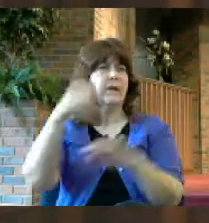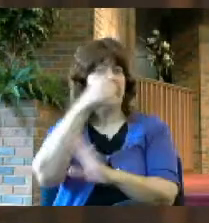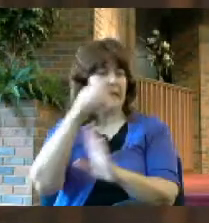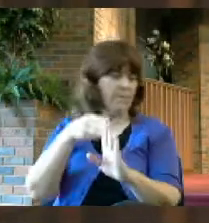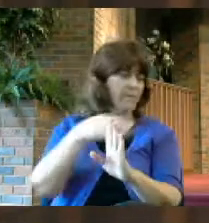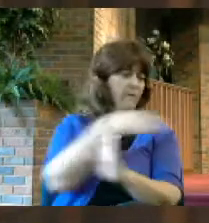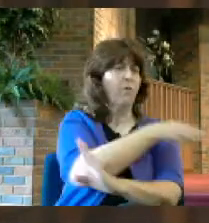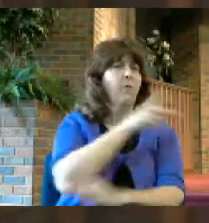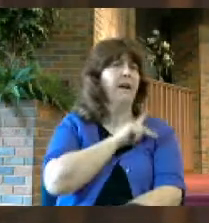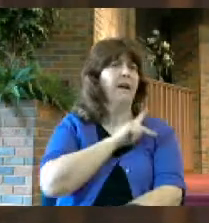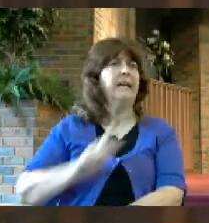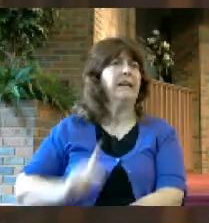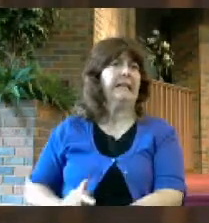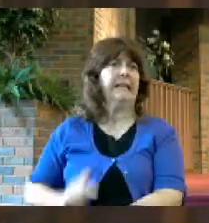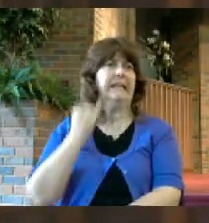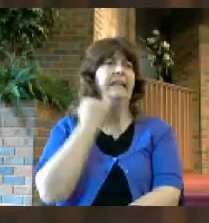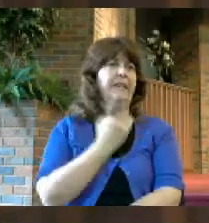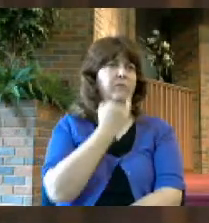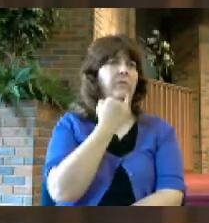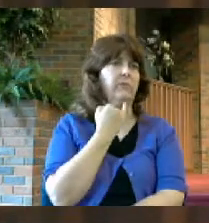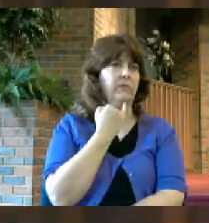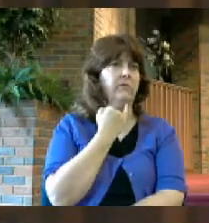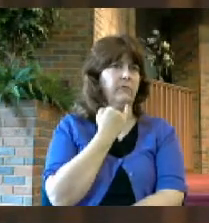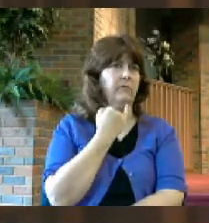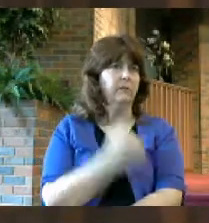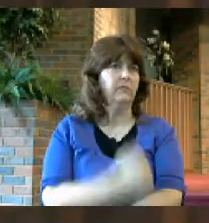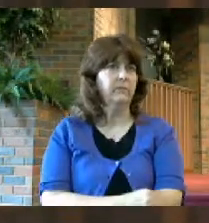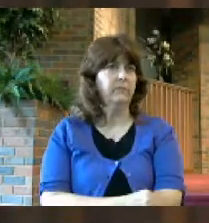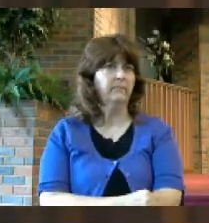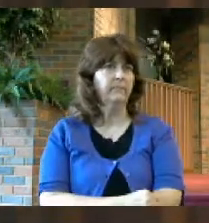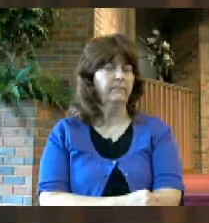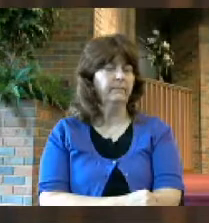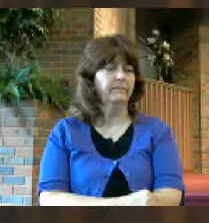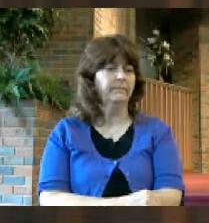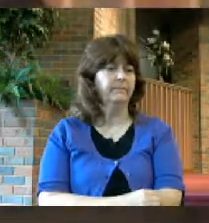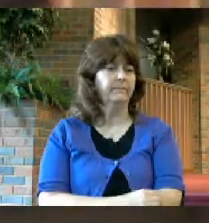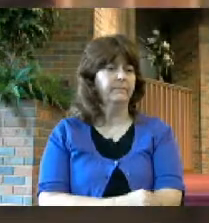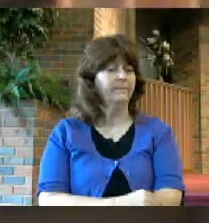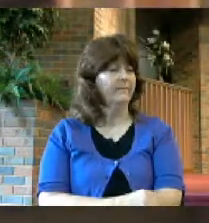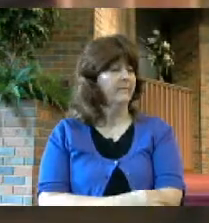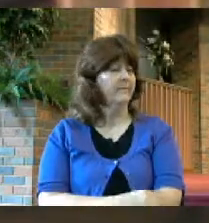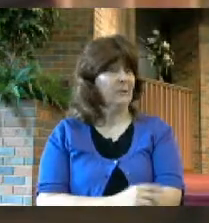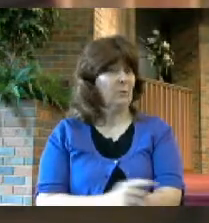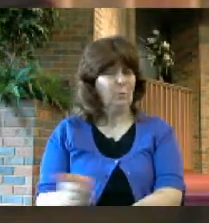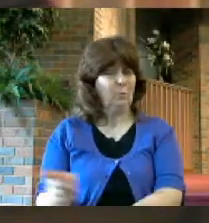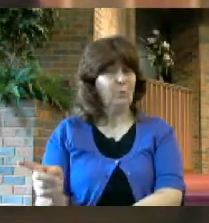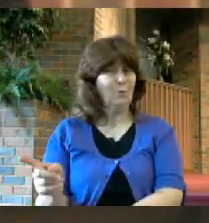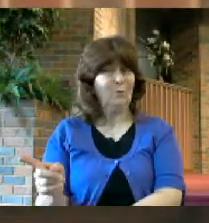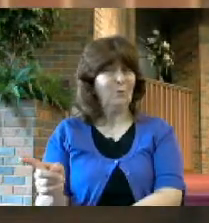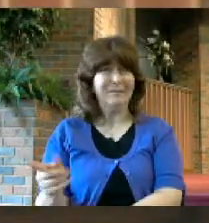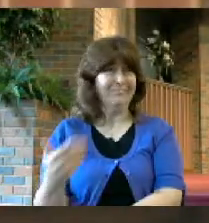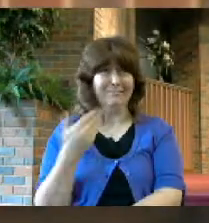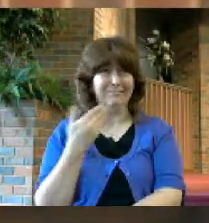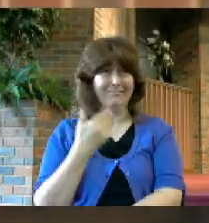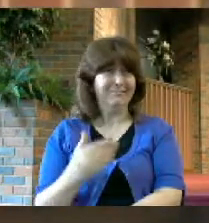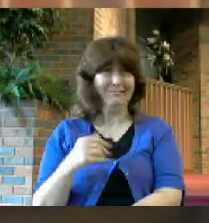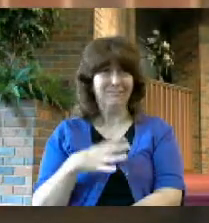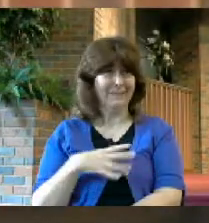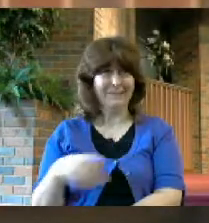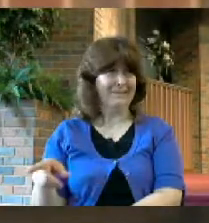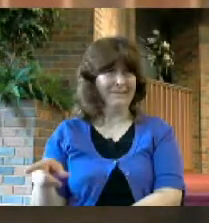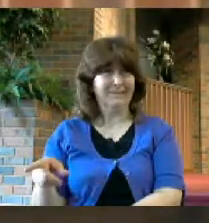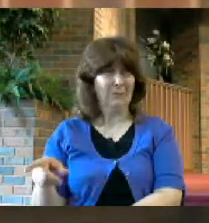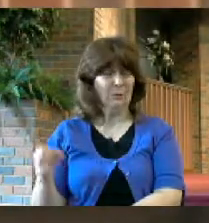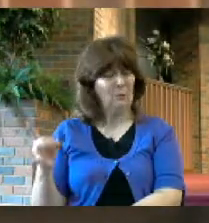This was not a good guy. Ahab, as he is described, is an